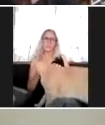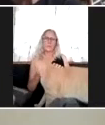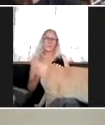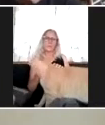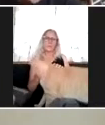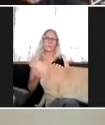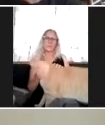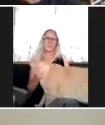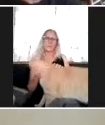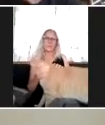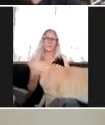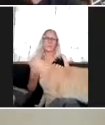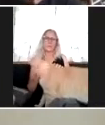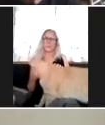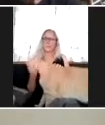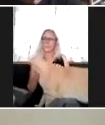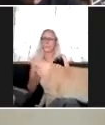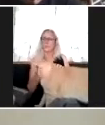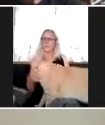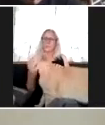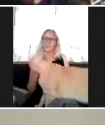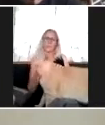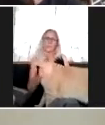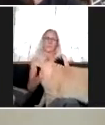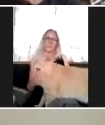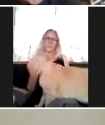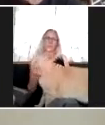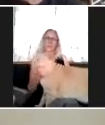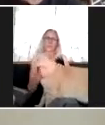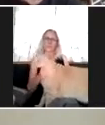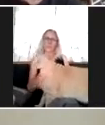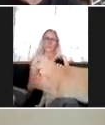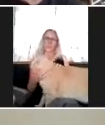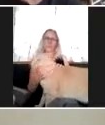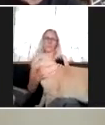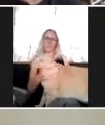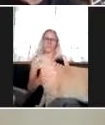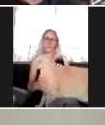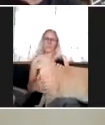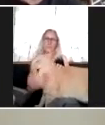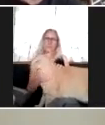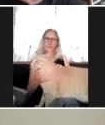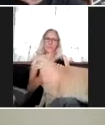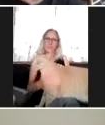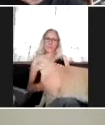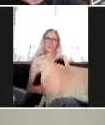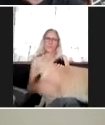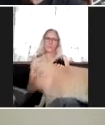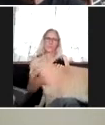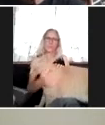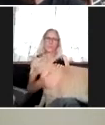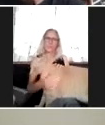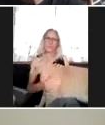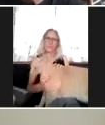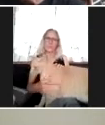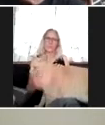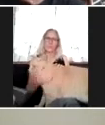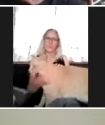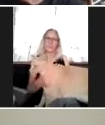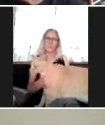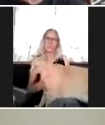what is the identity of our soul, our mind? We have the mind of